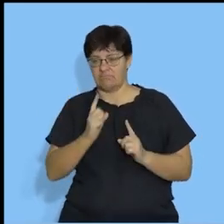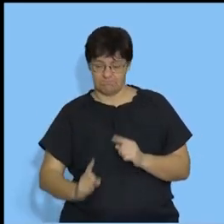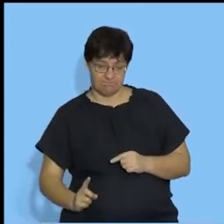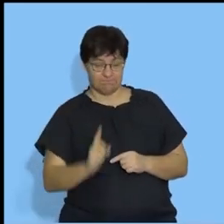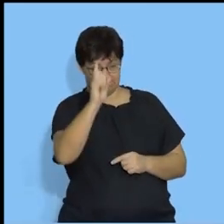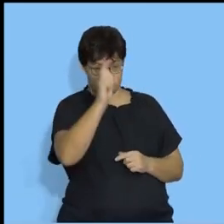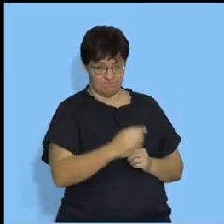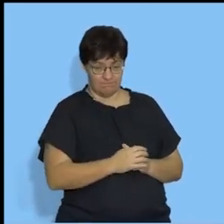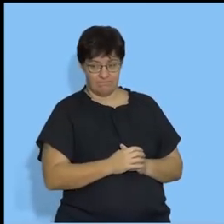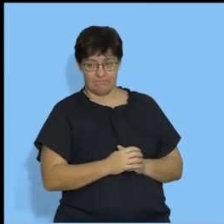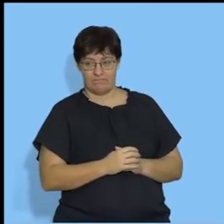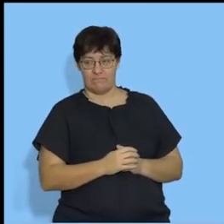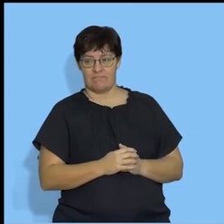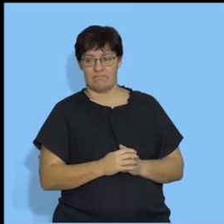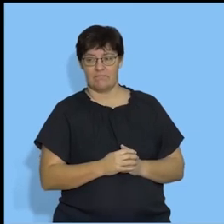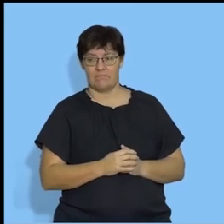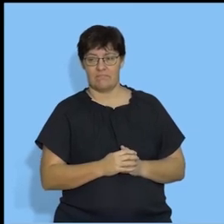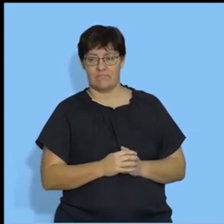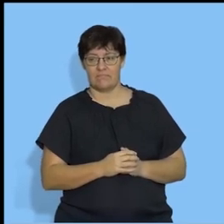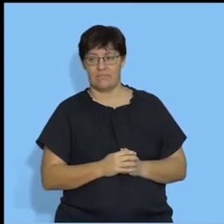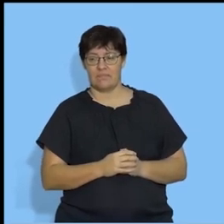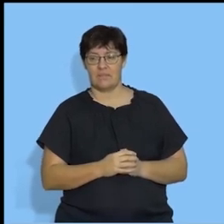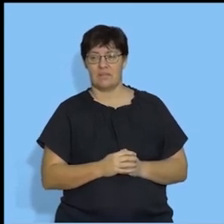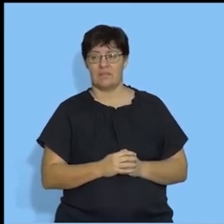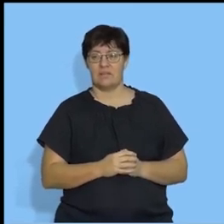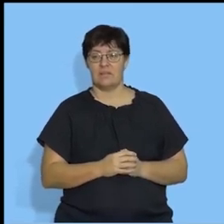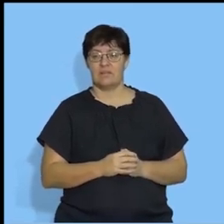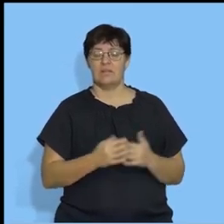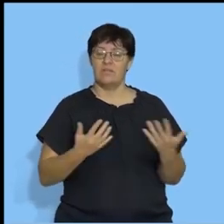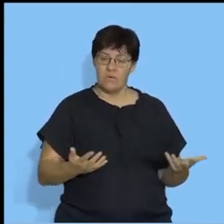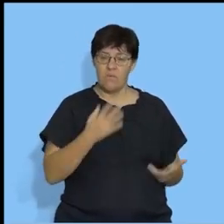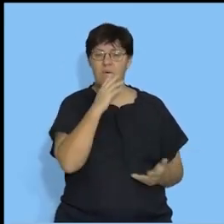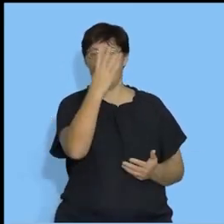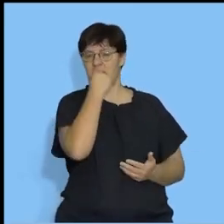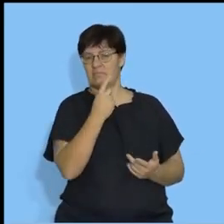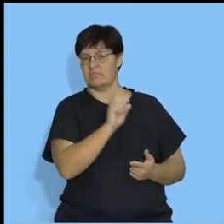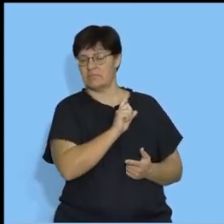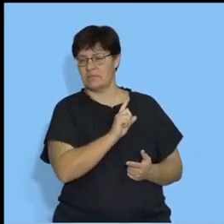that sequence, right? And then we ask ourselves, where does